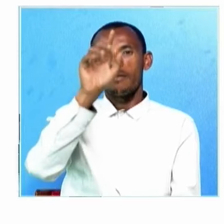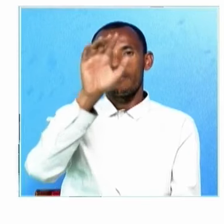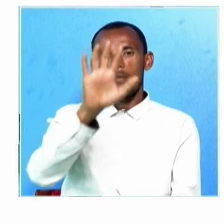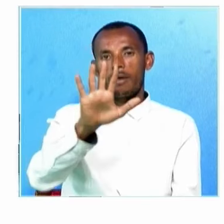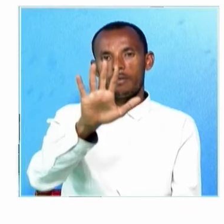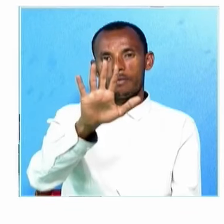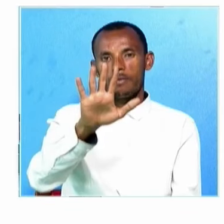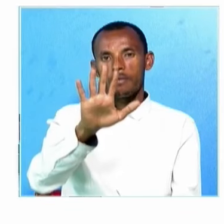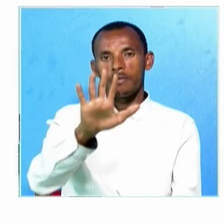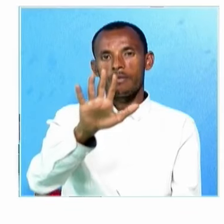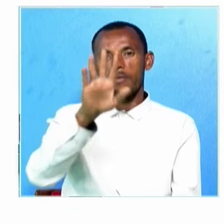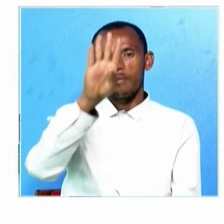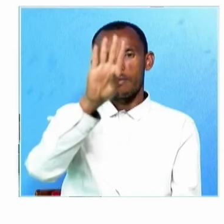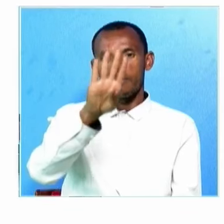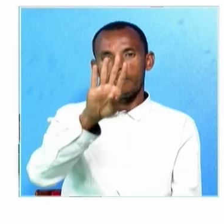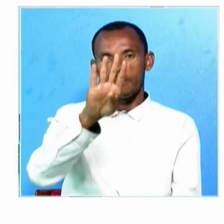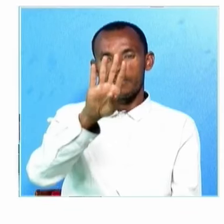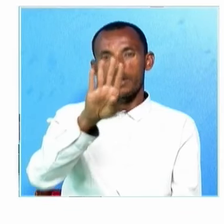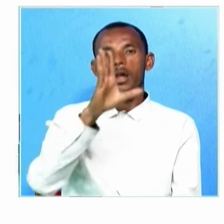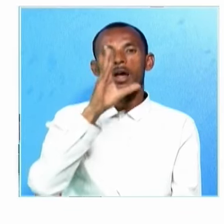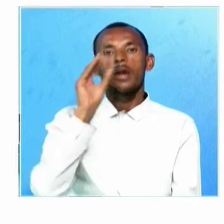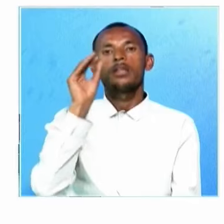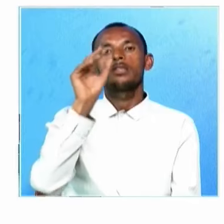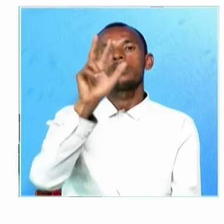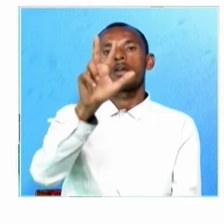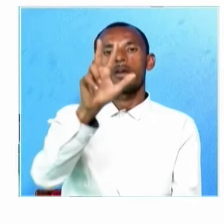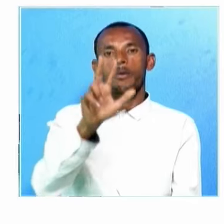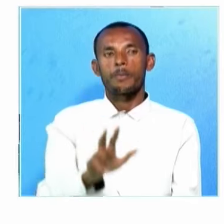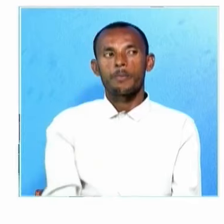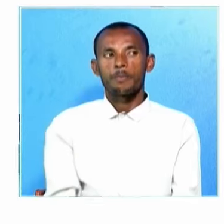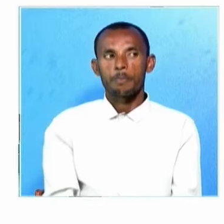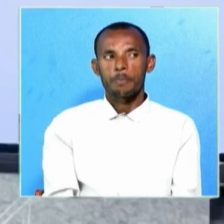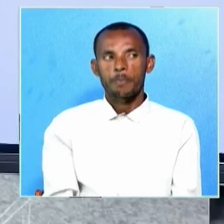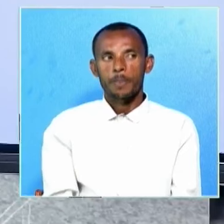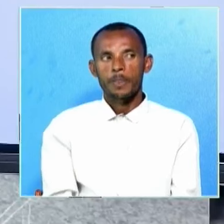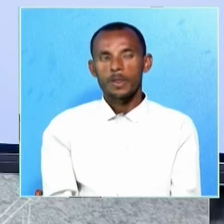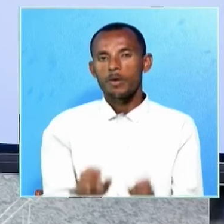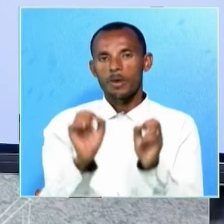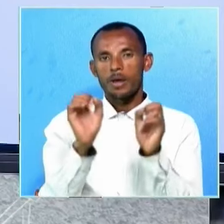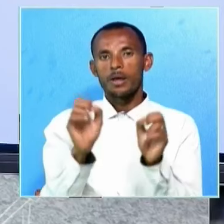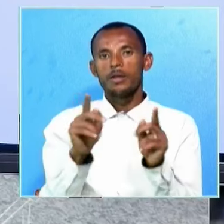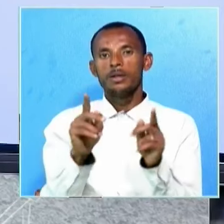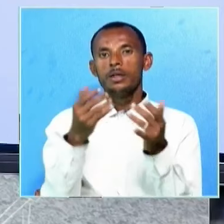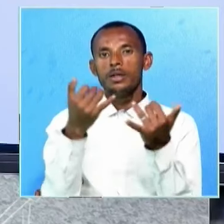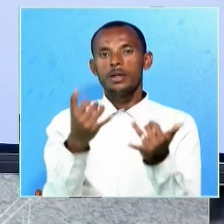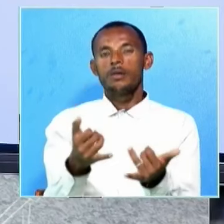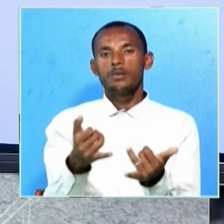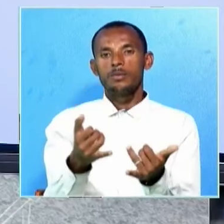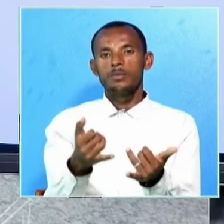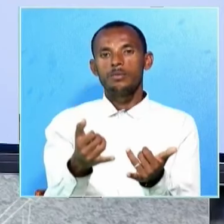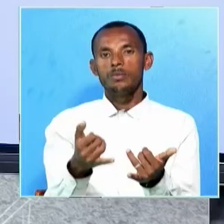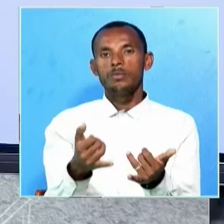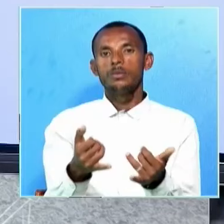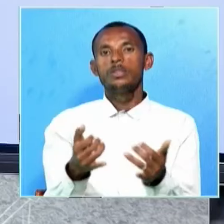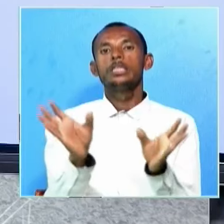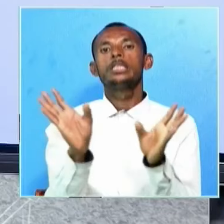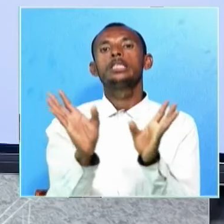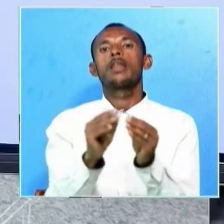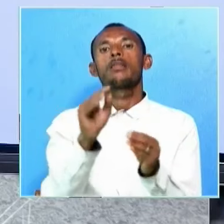5, 4, and 3. Okay, now how about set